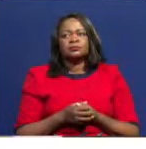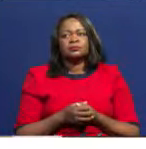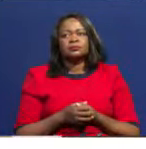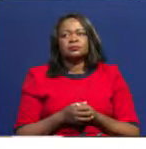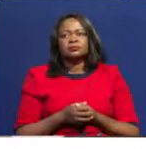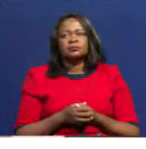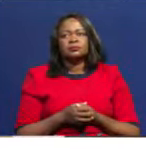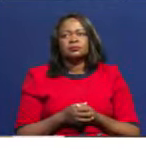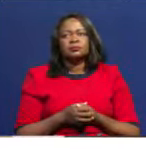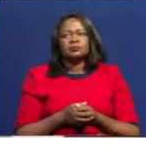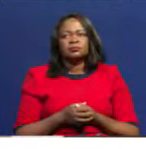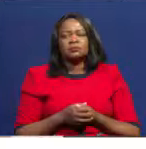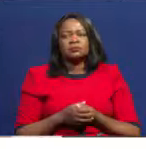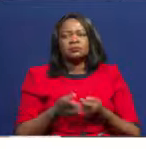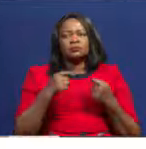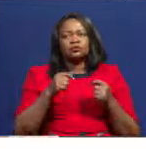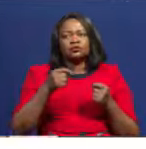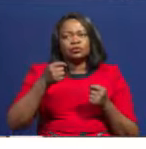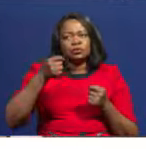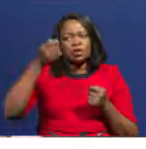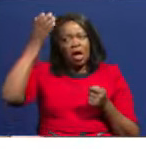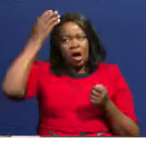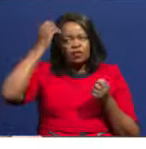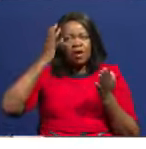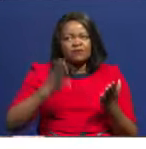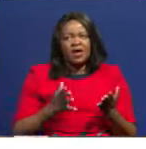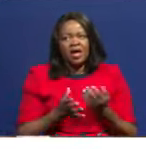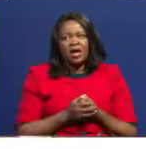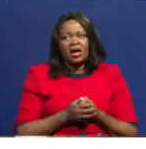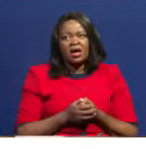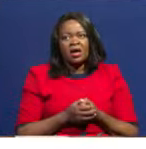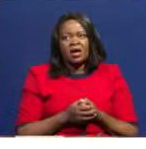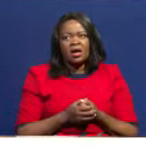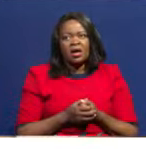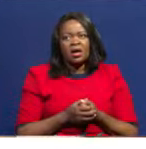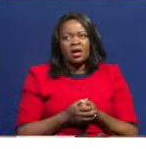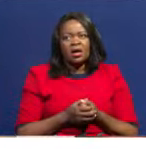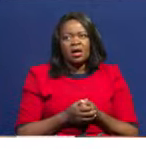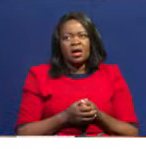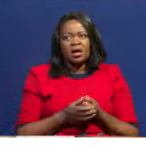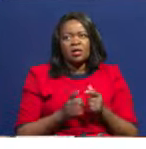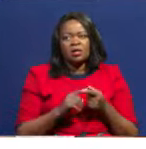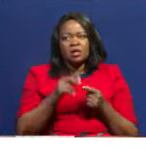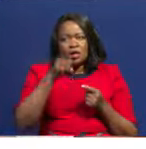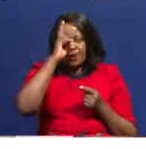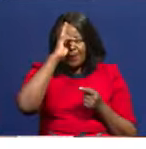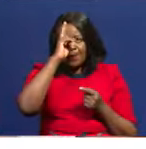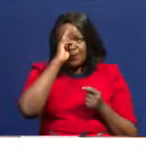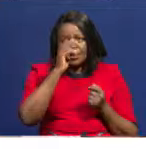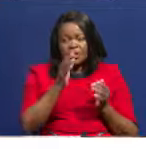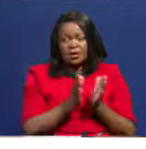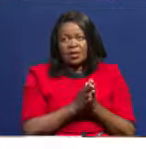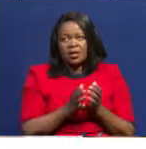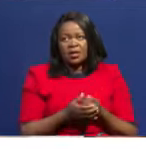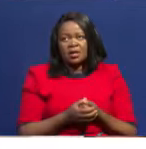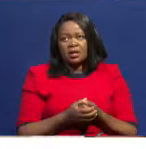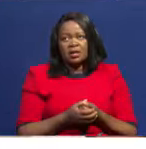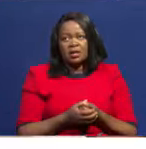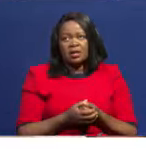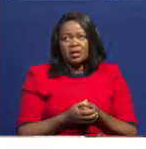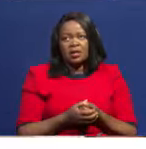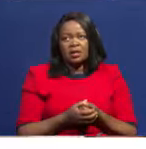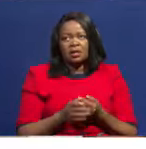The taxi drivers around, like for a week, even the police and even